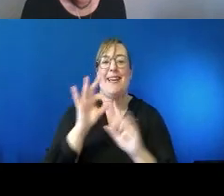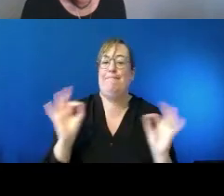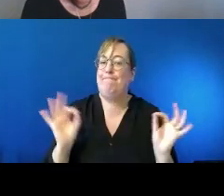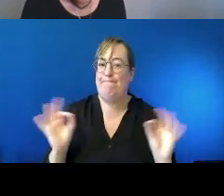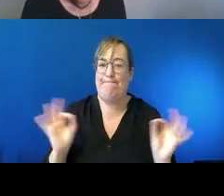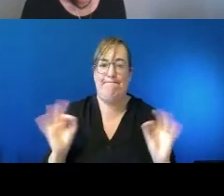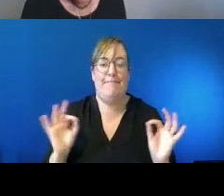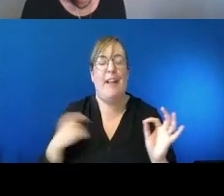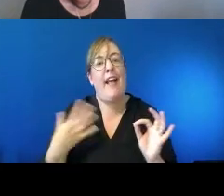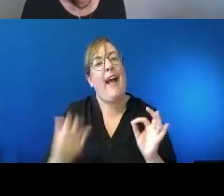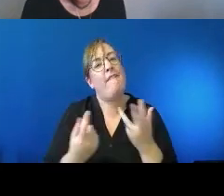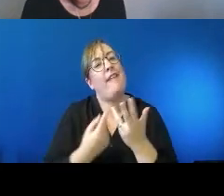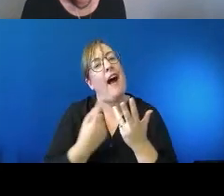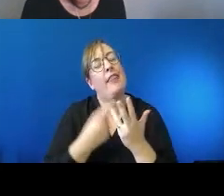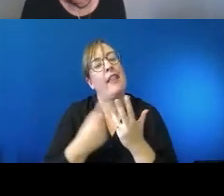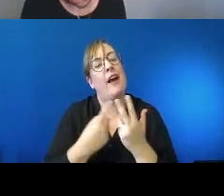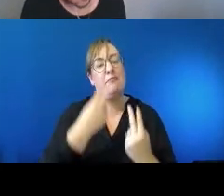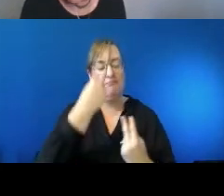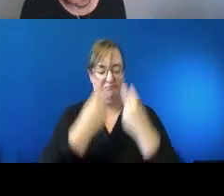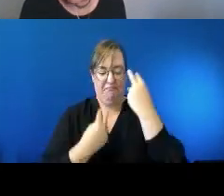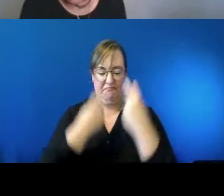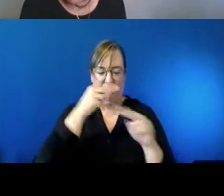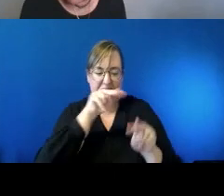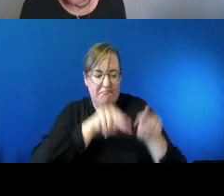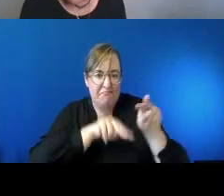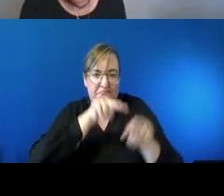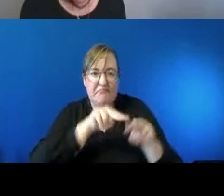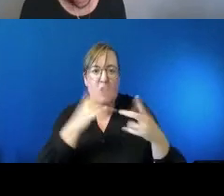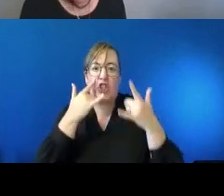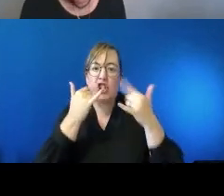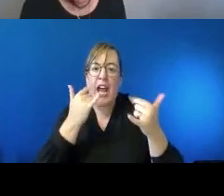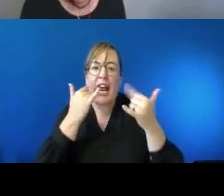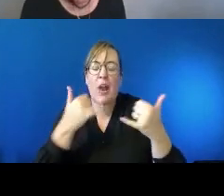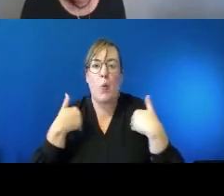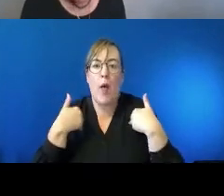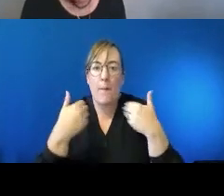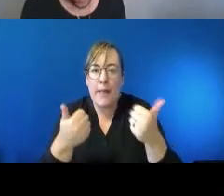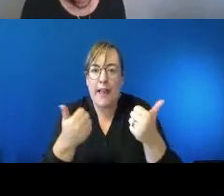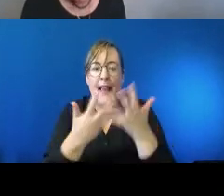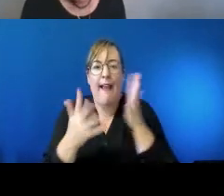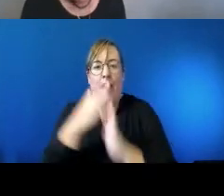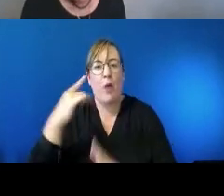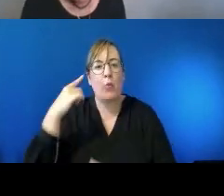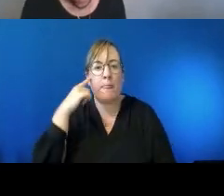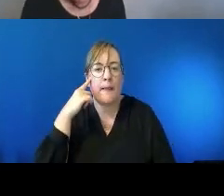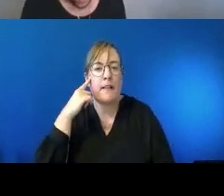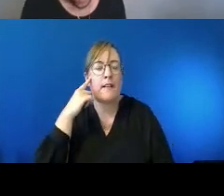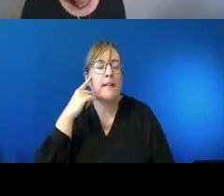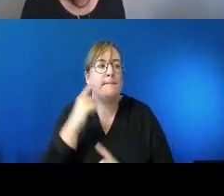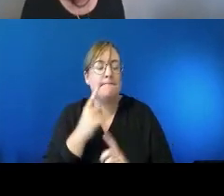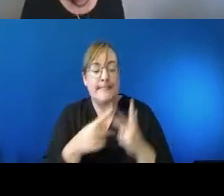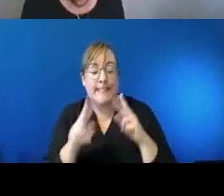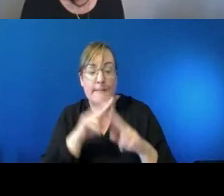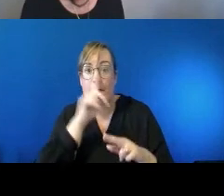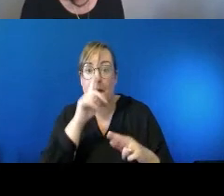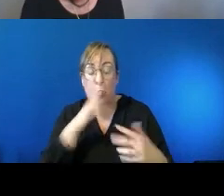of how you might look at uh well-being and how you might think about whether people are feeling